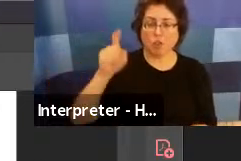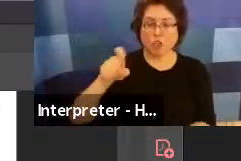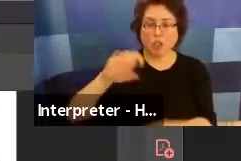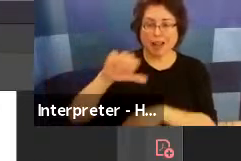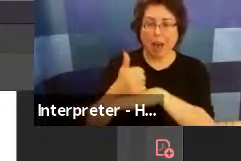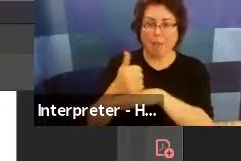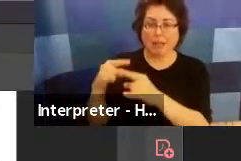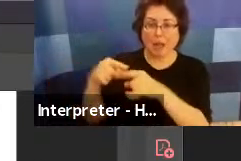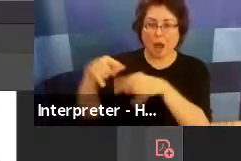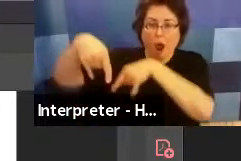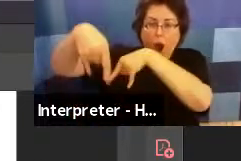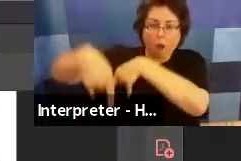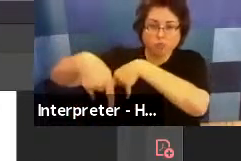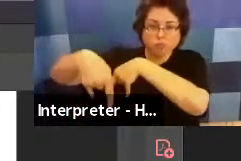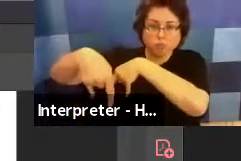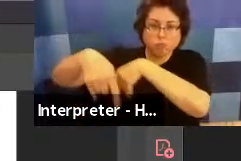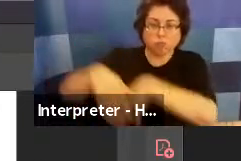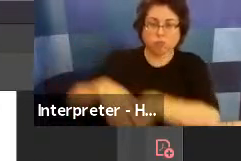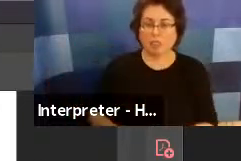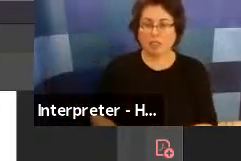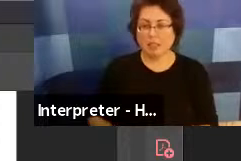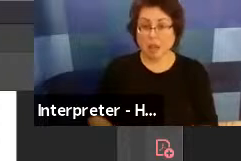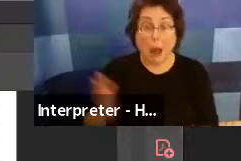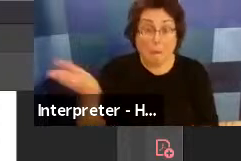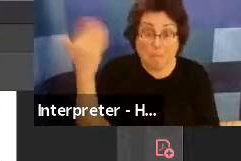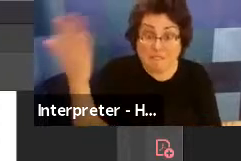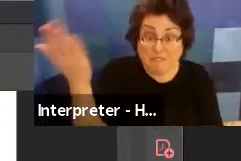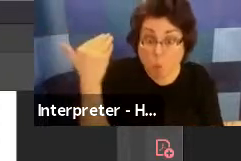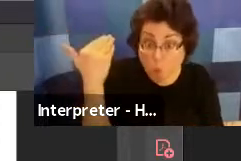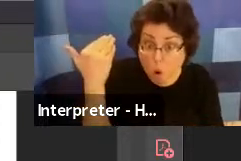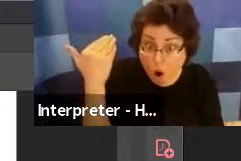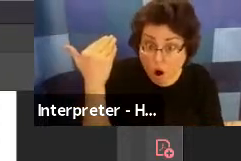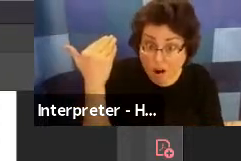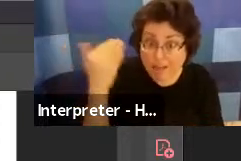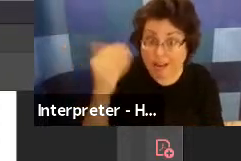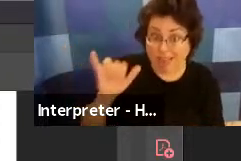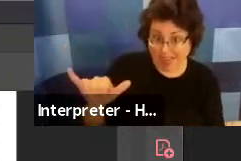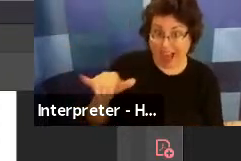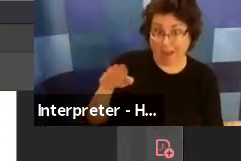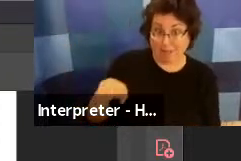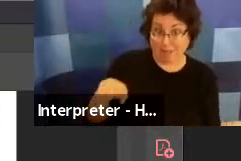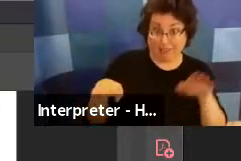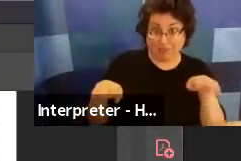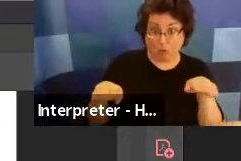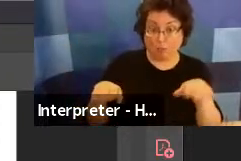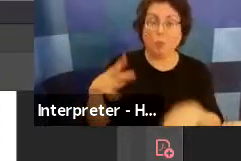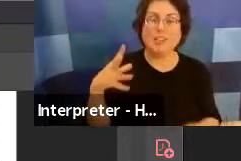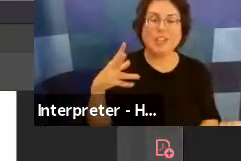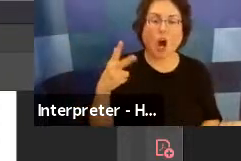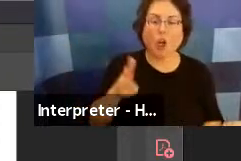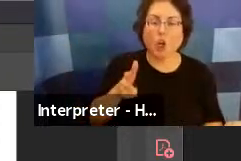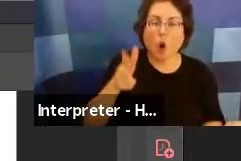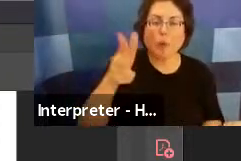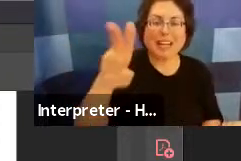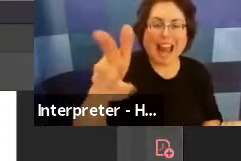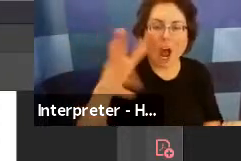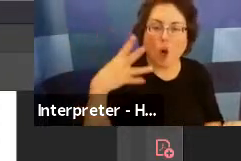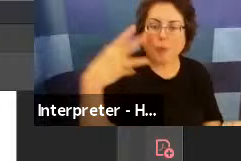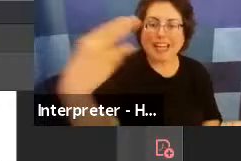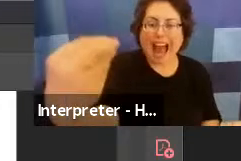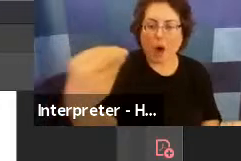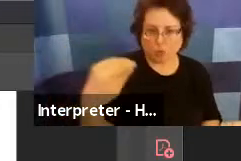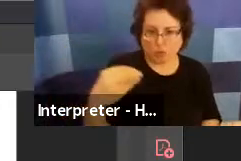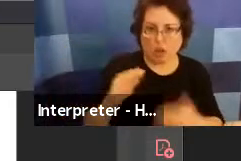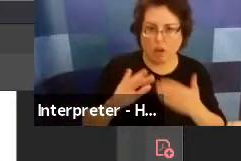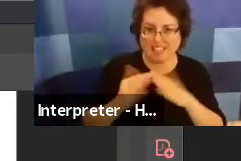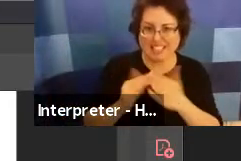previously, the inbound platform was on the outbound side of Belasco, directly in